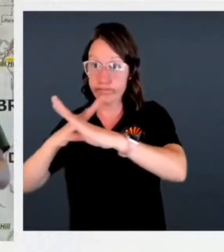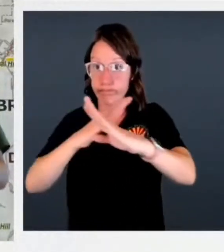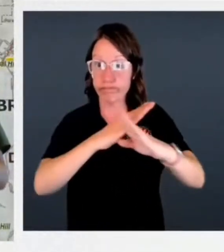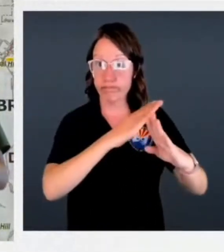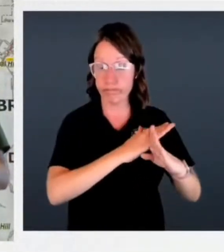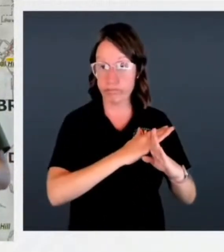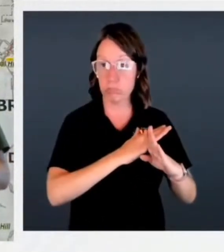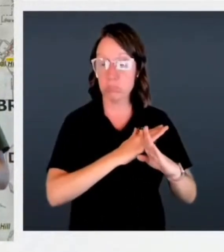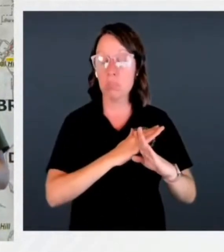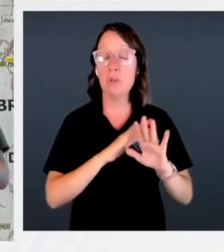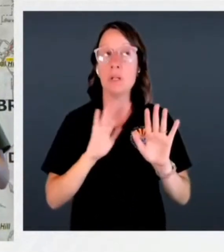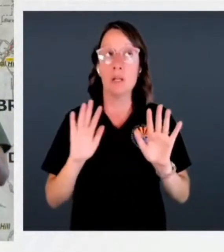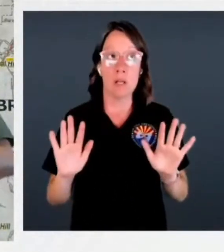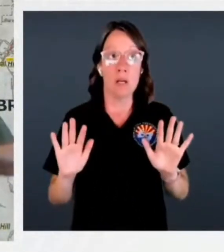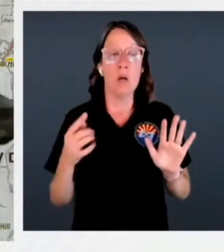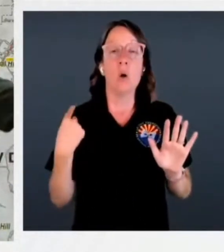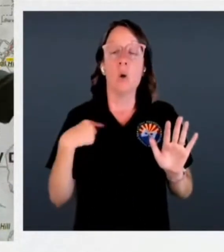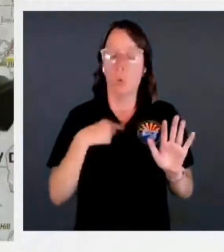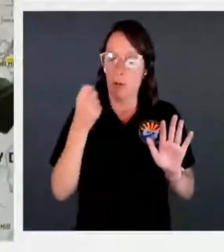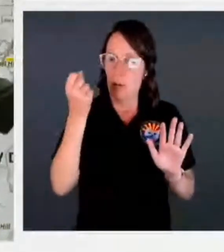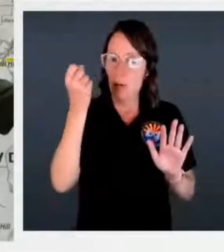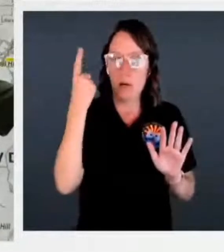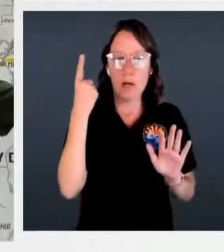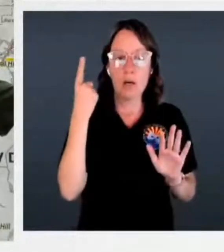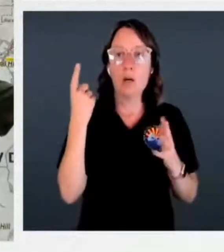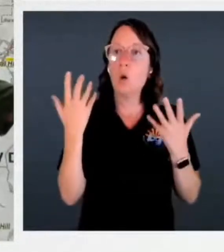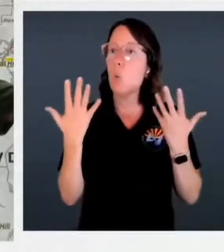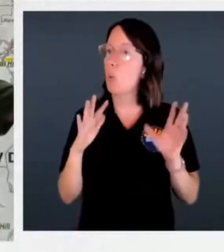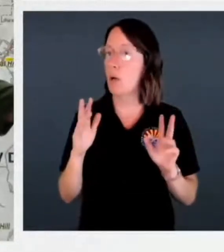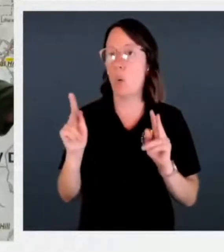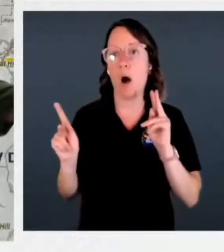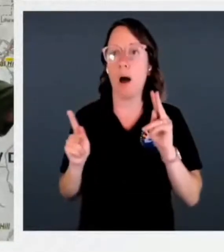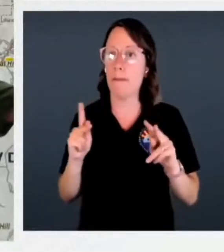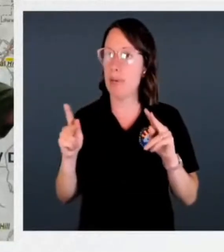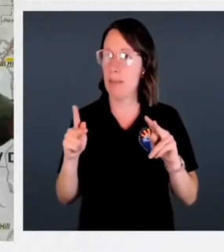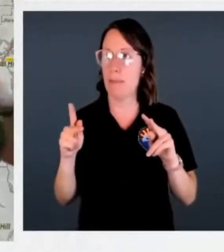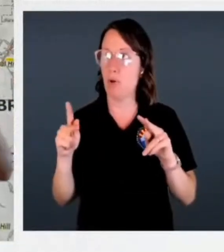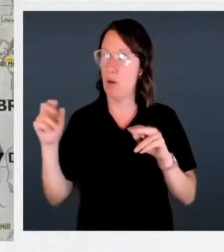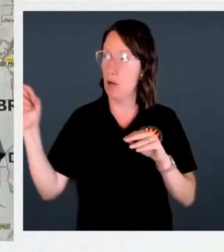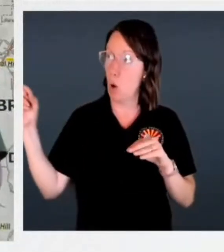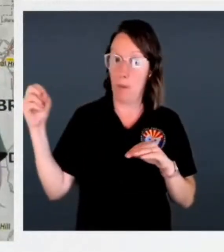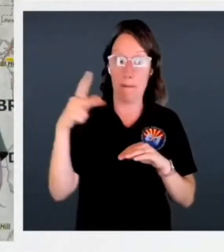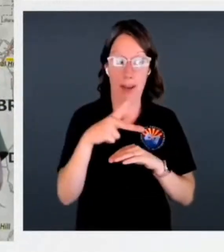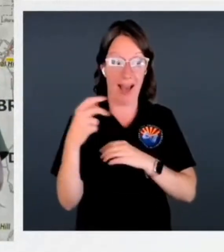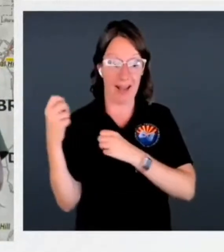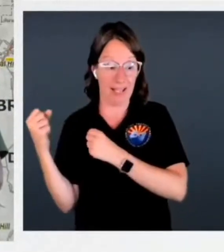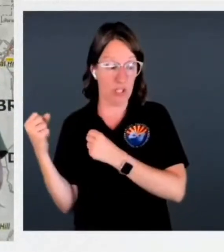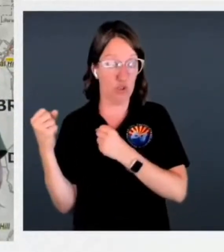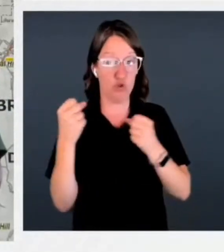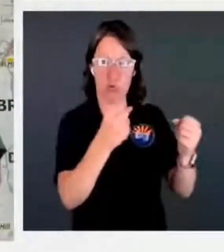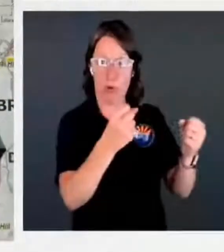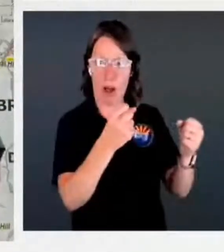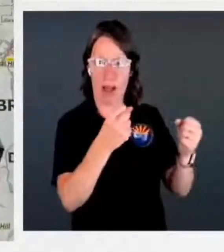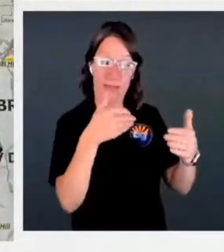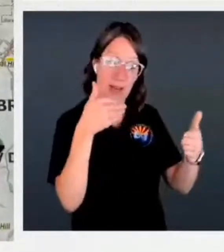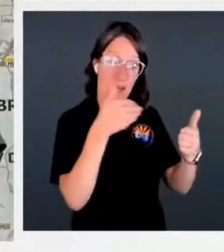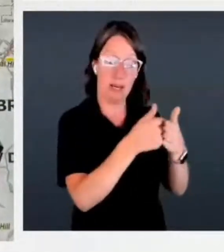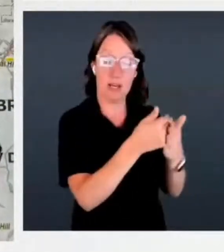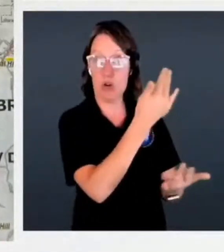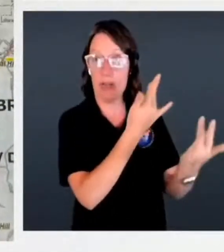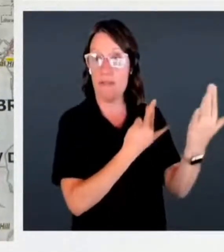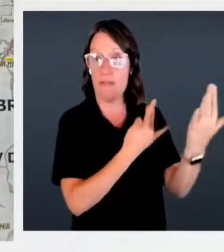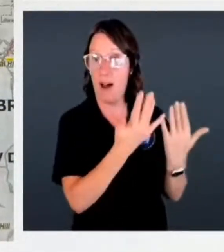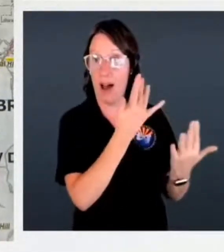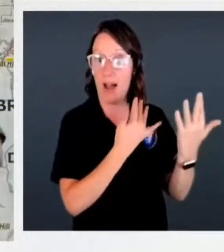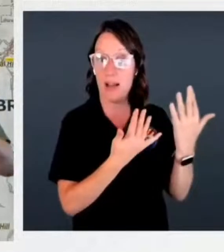We recognize that we don't want people to go back into the line of fire, but what we're trying to do is establish the ability